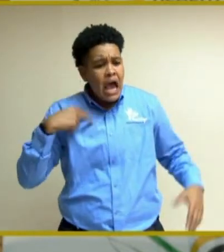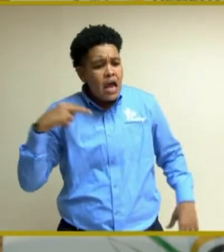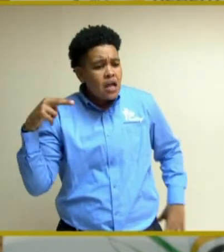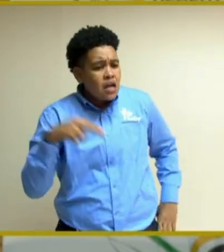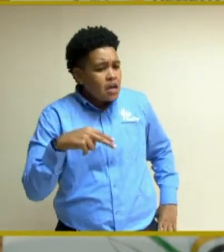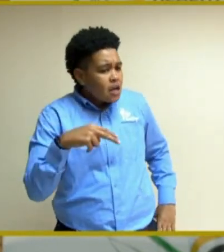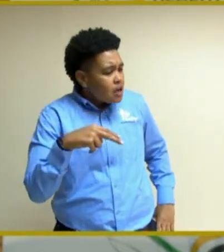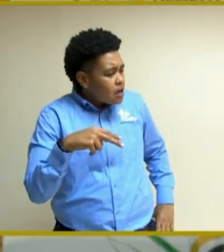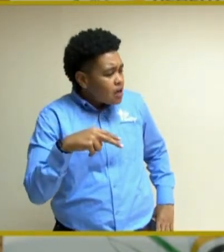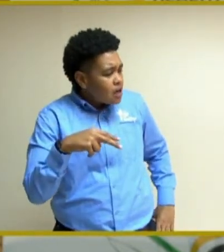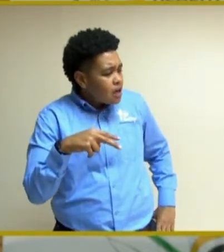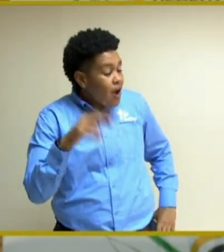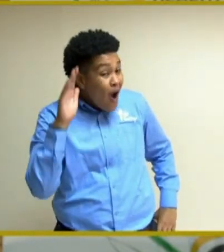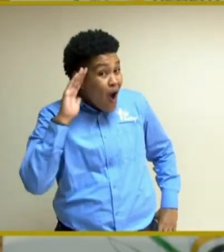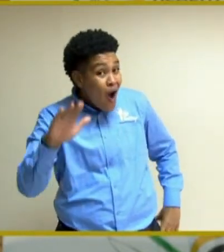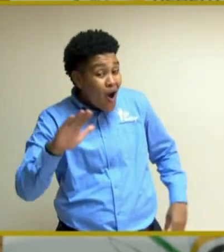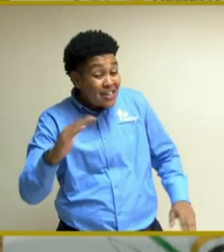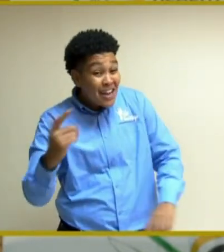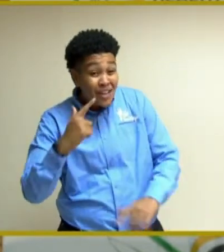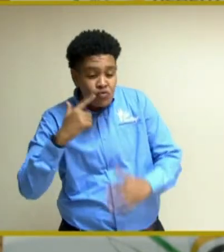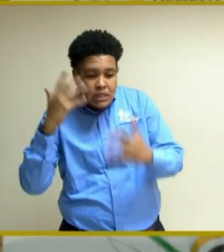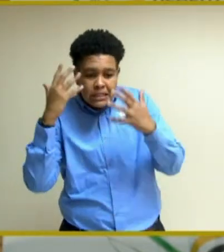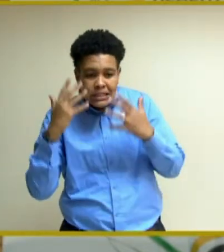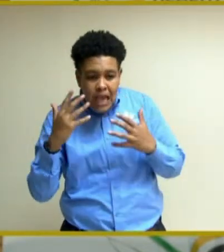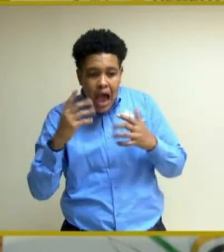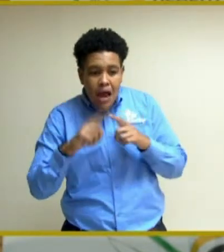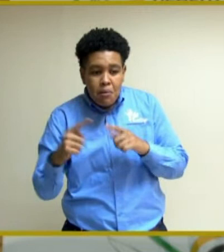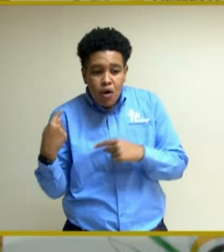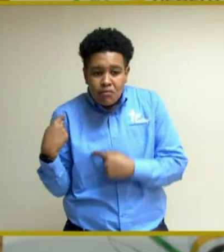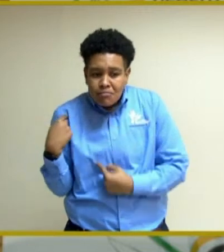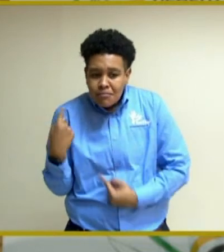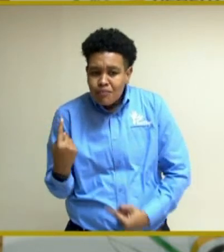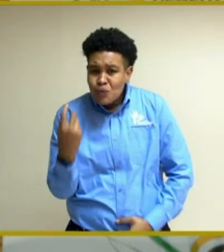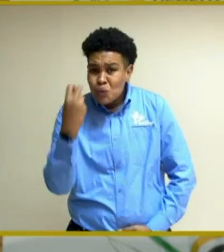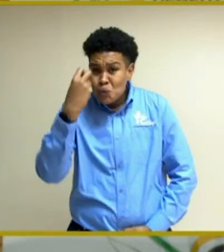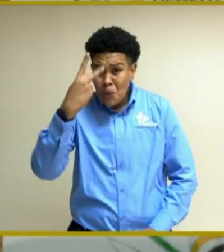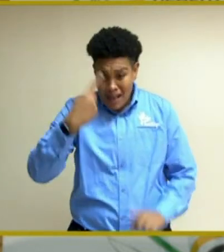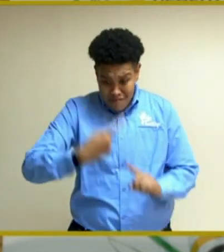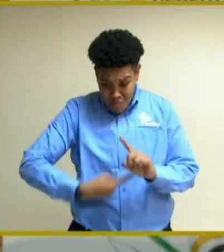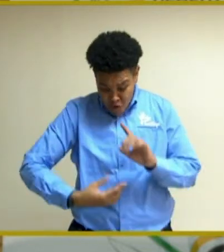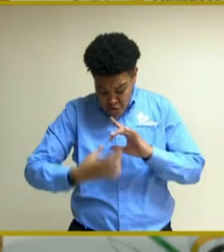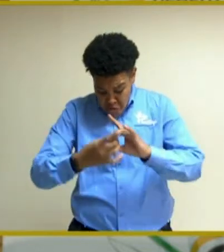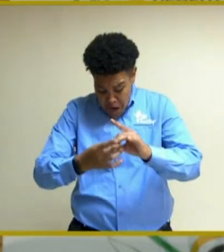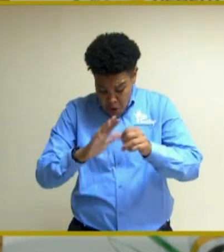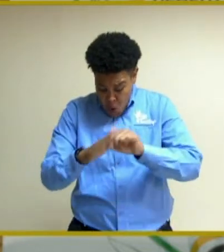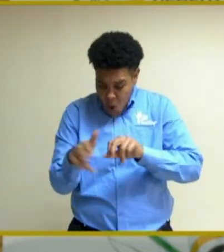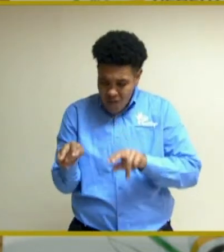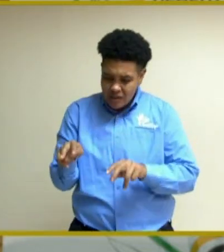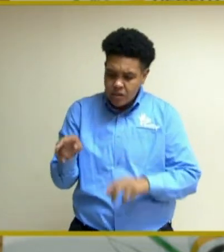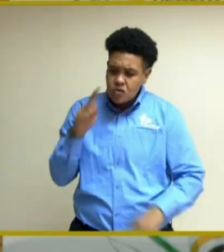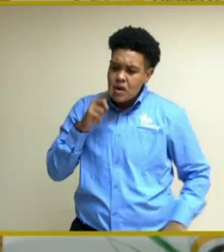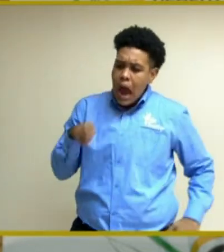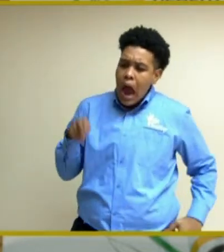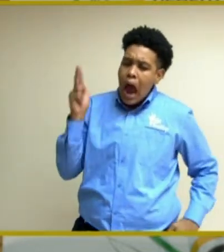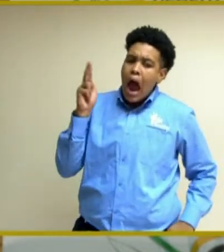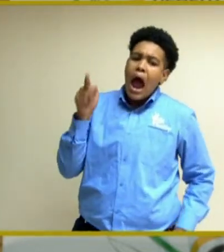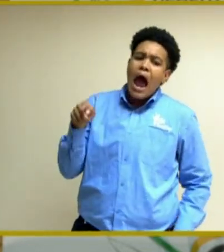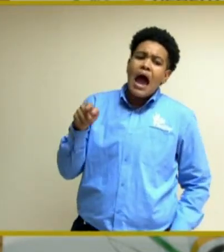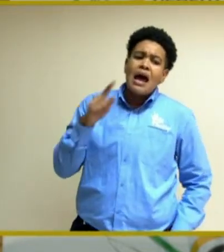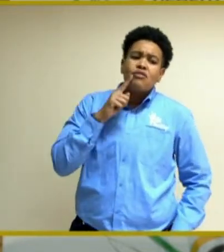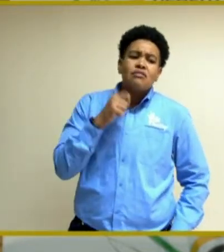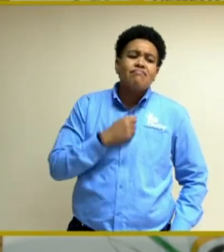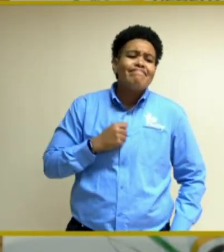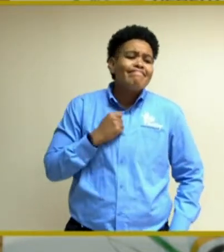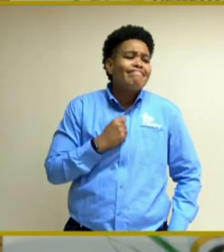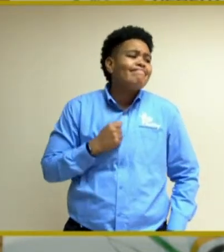is regrettable, but having the highest over the last 12 months related to COVID is regrettable.